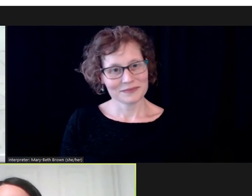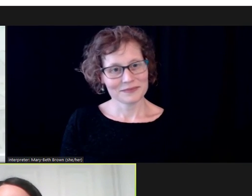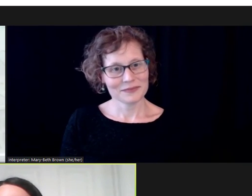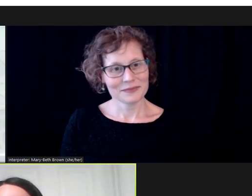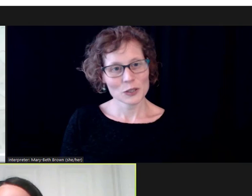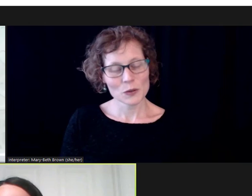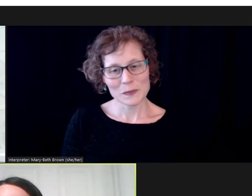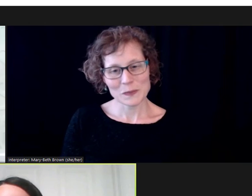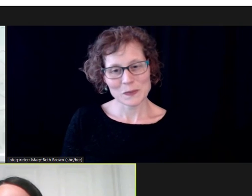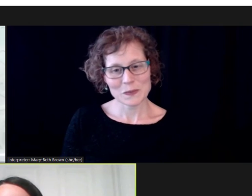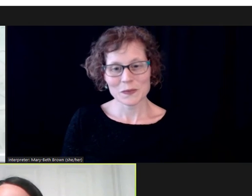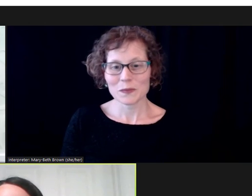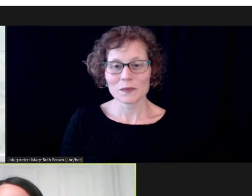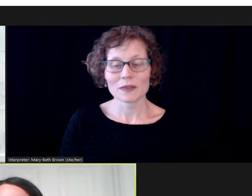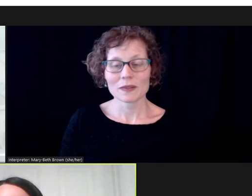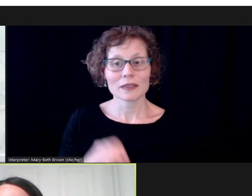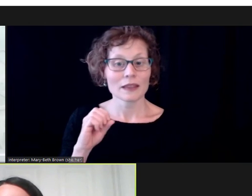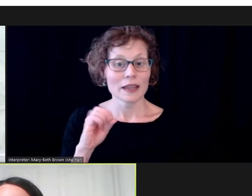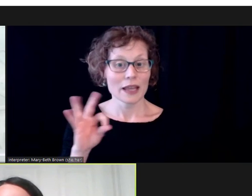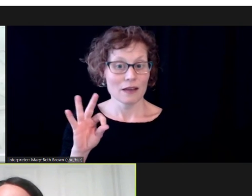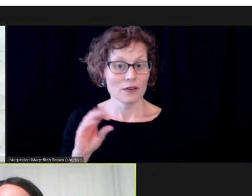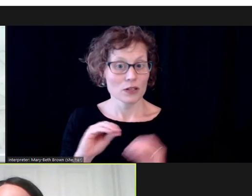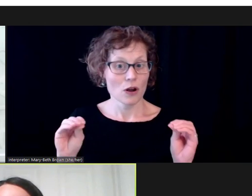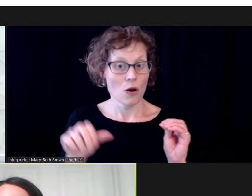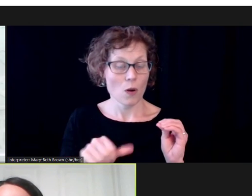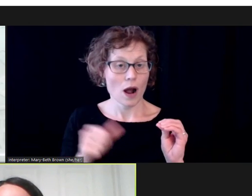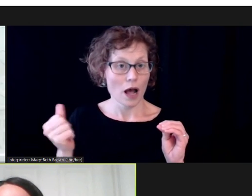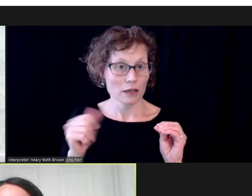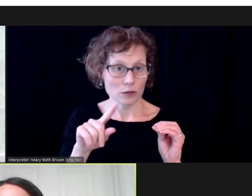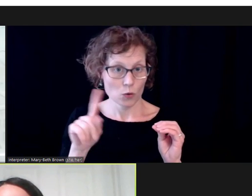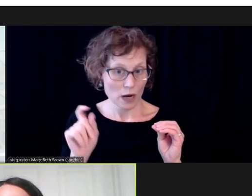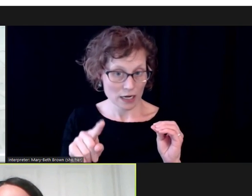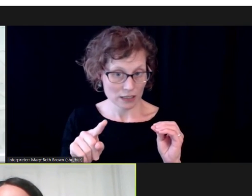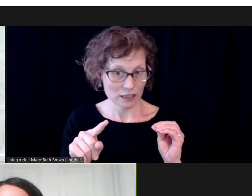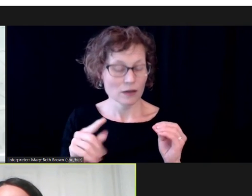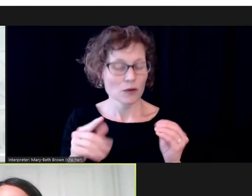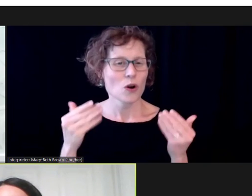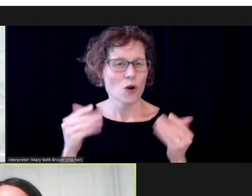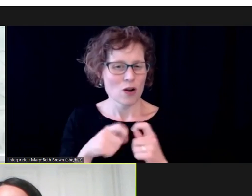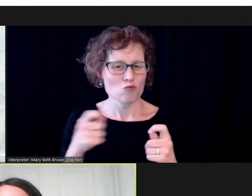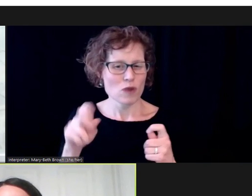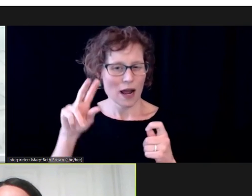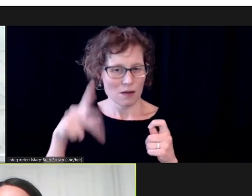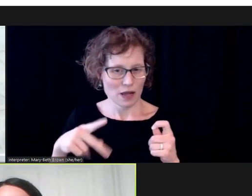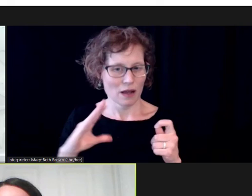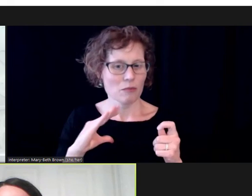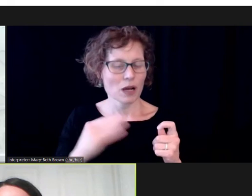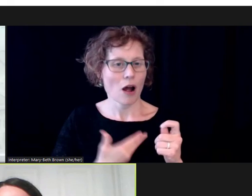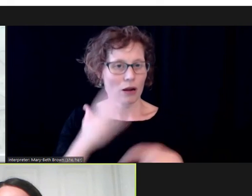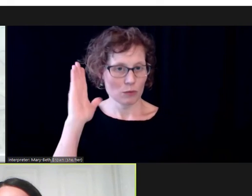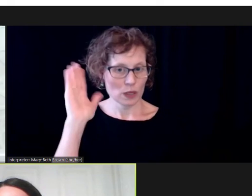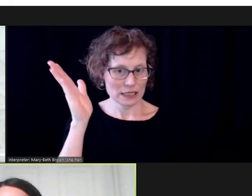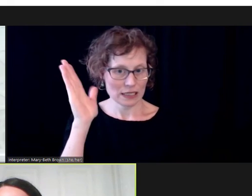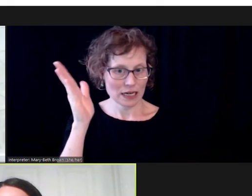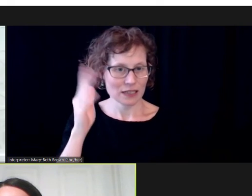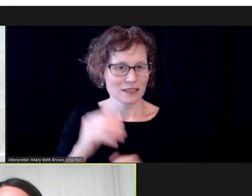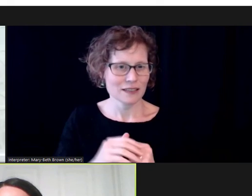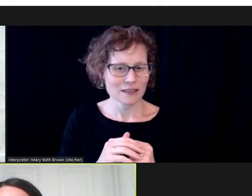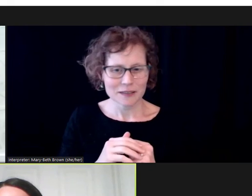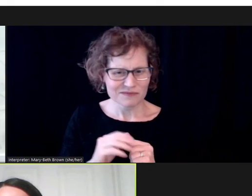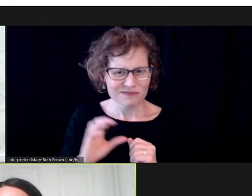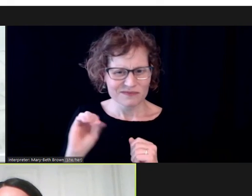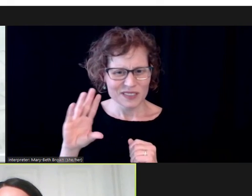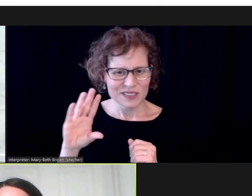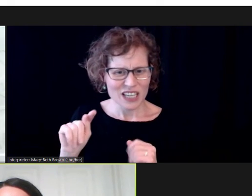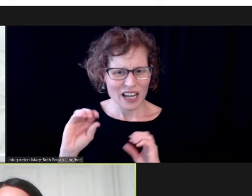So if no one has any other questions, we will wrap up our presentation today. I don't see anything else